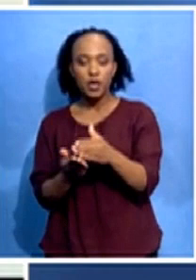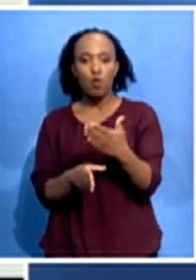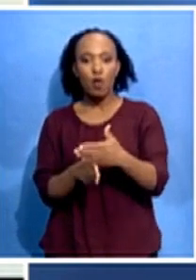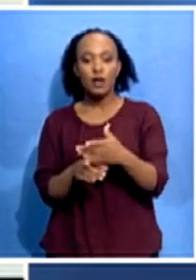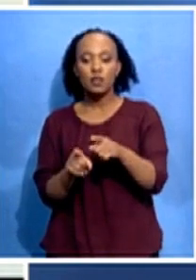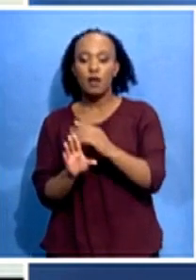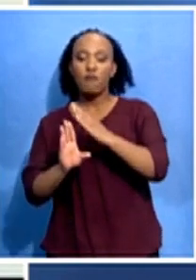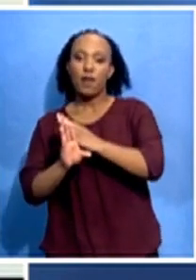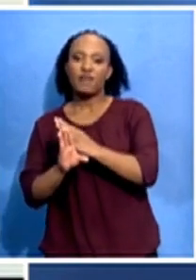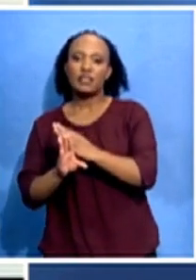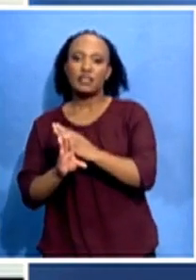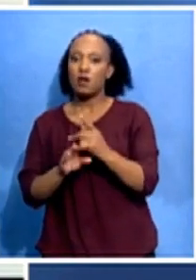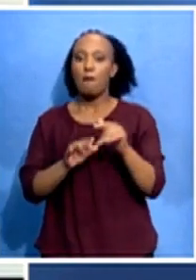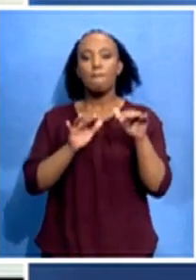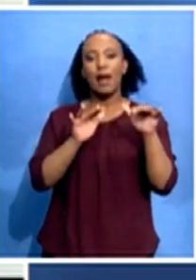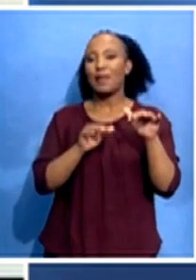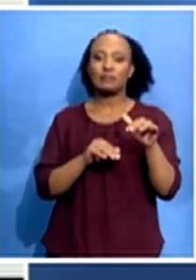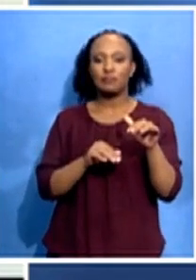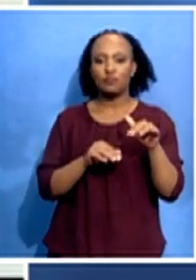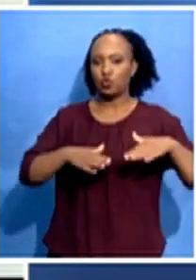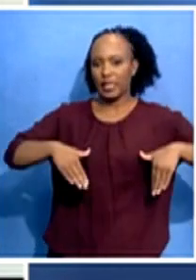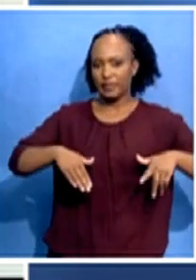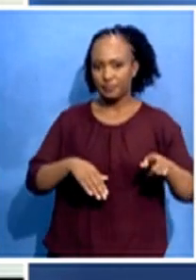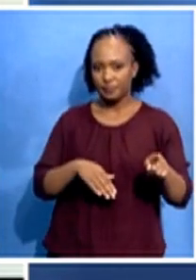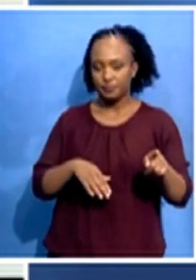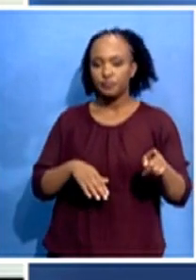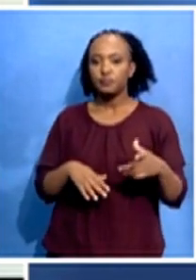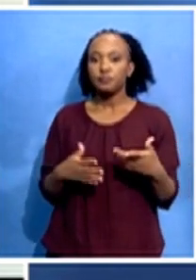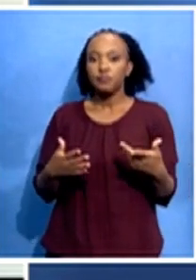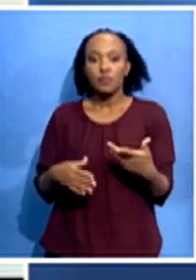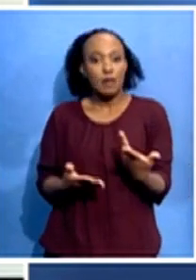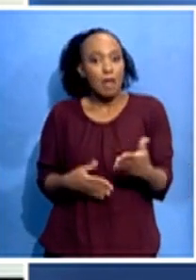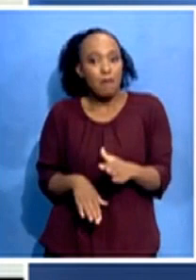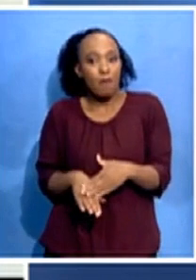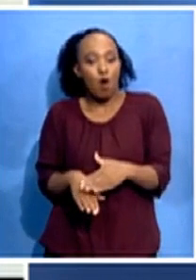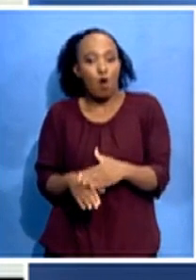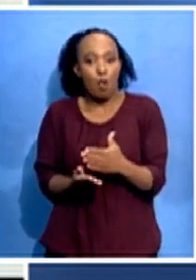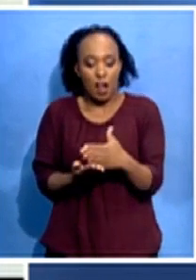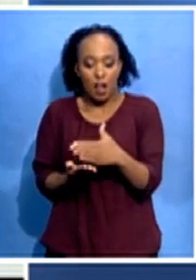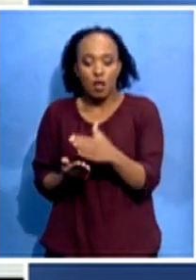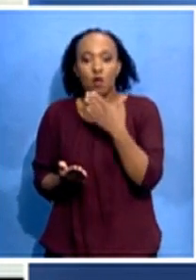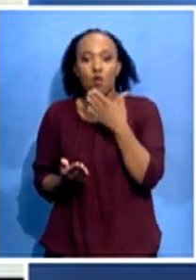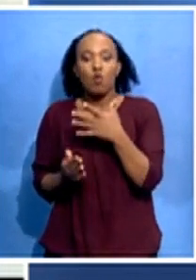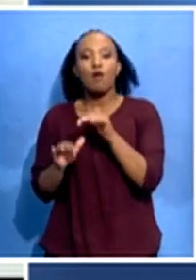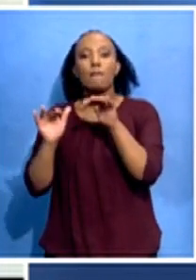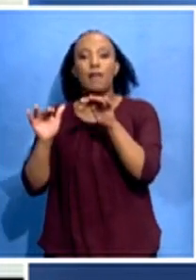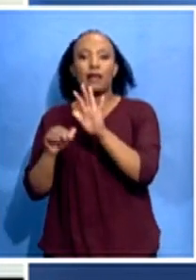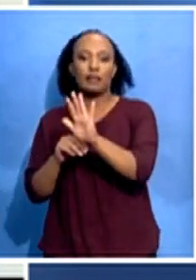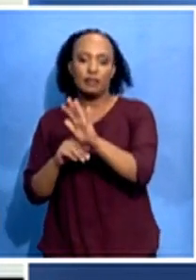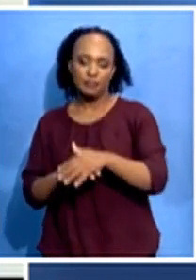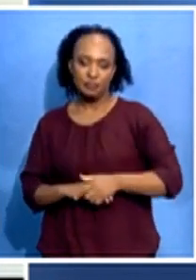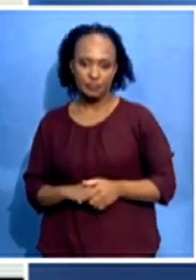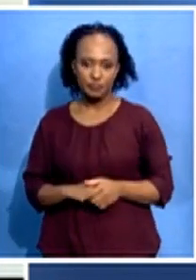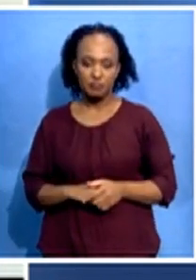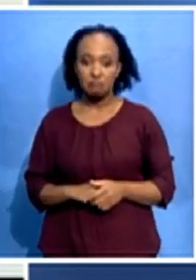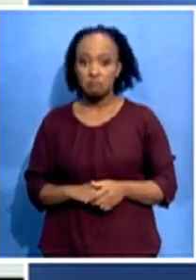just yet, and maybe some more restructuring needs to take place, as I've said, in the public sector. So I think unions are already realistic in regard